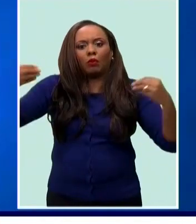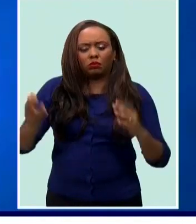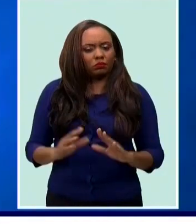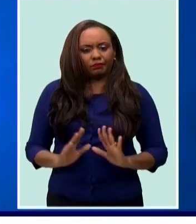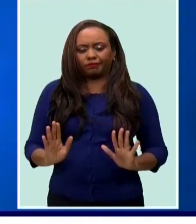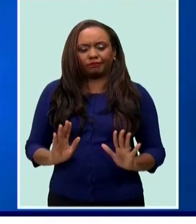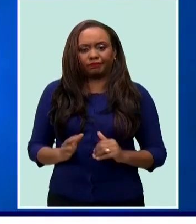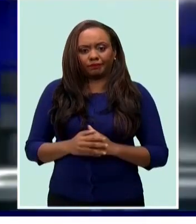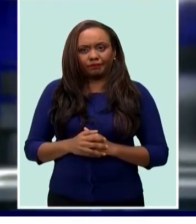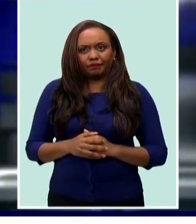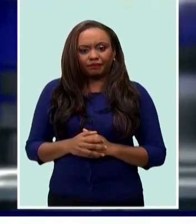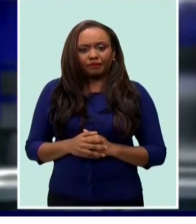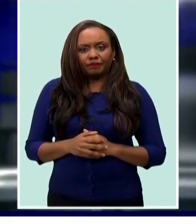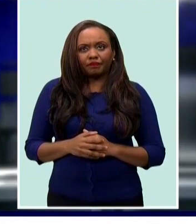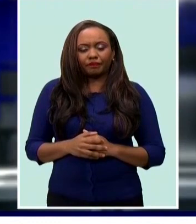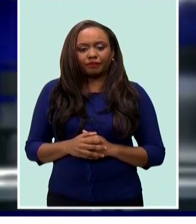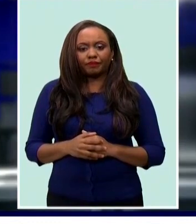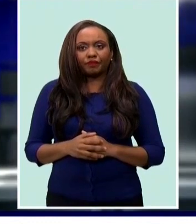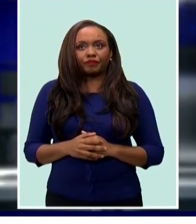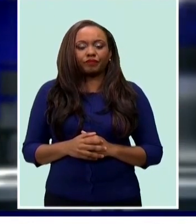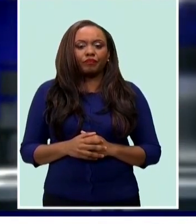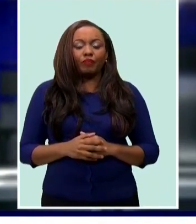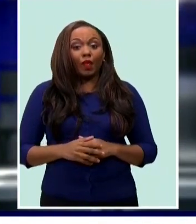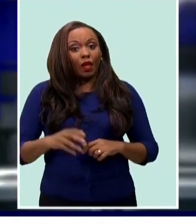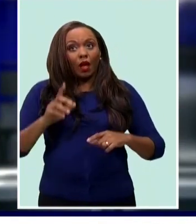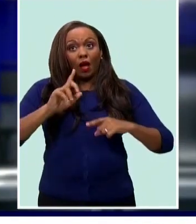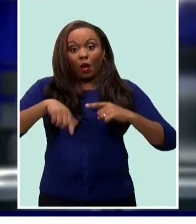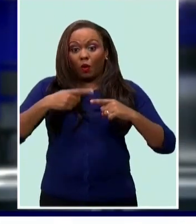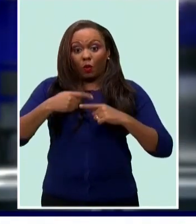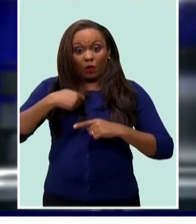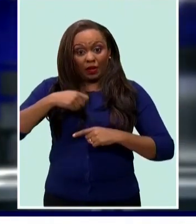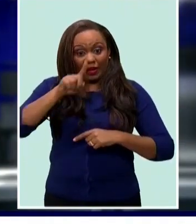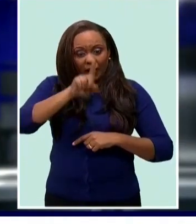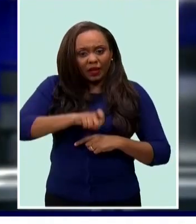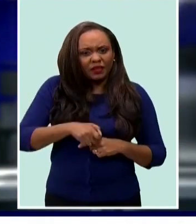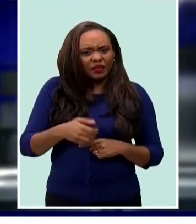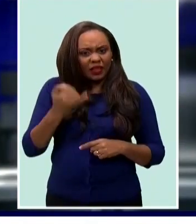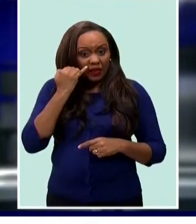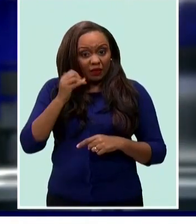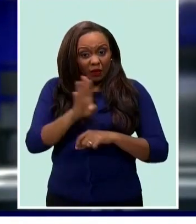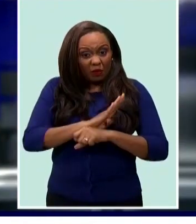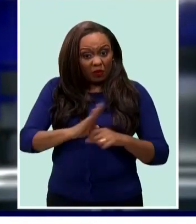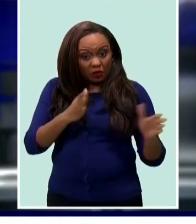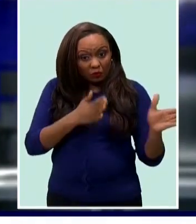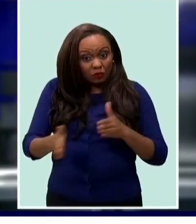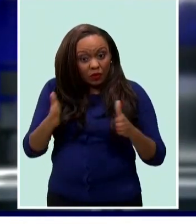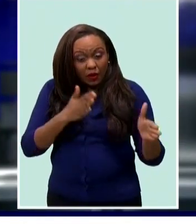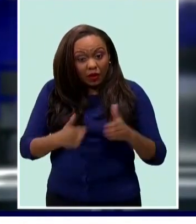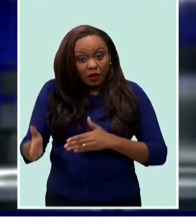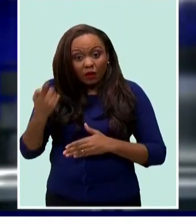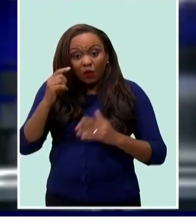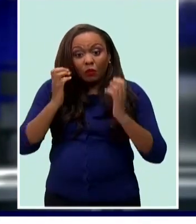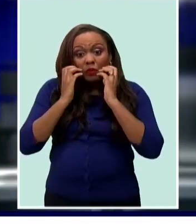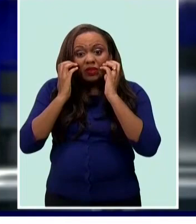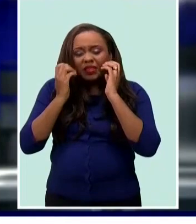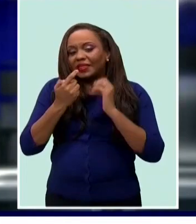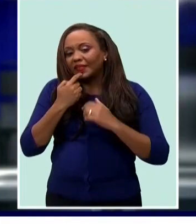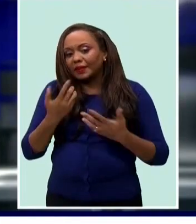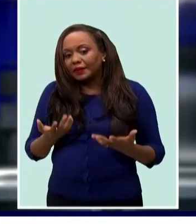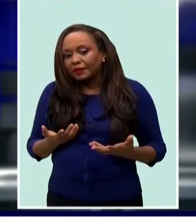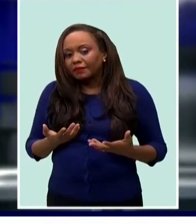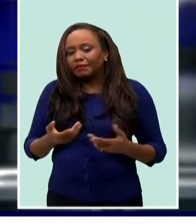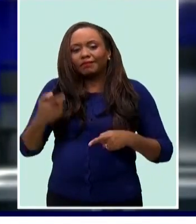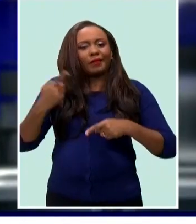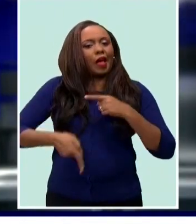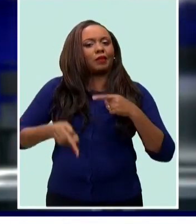that kind of stuff. Well, Lisa, when I asked him how well Barbados was prepared to handle a measles outbreak, he admitted that we